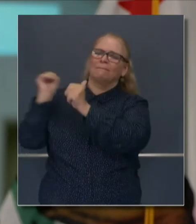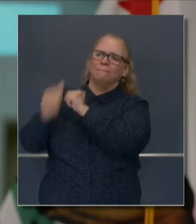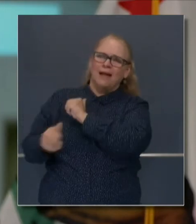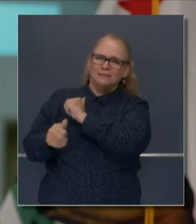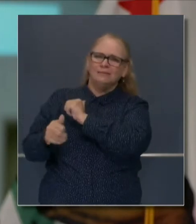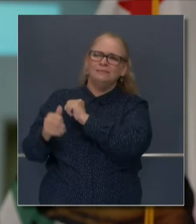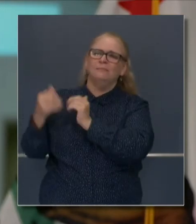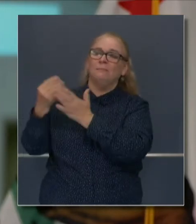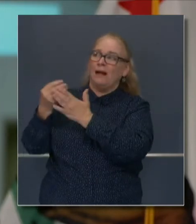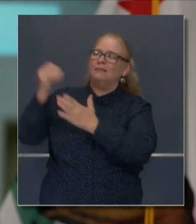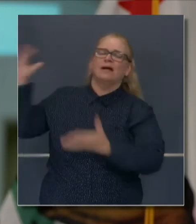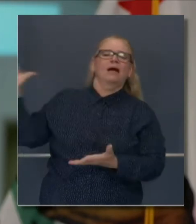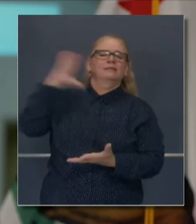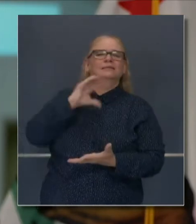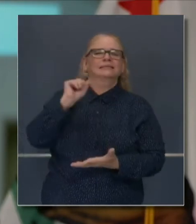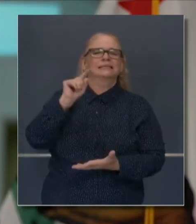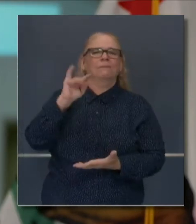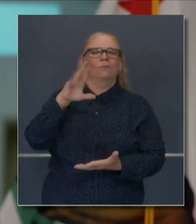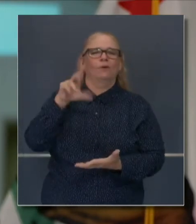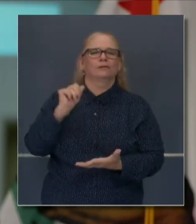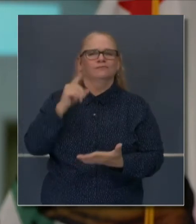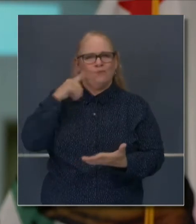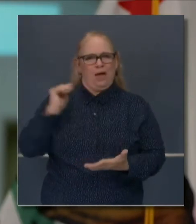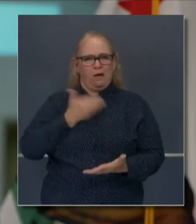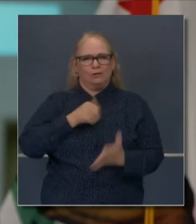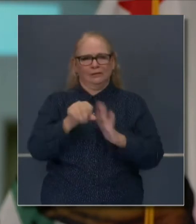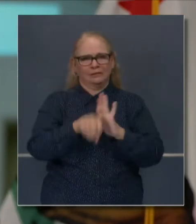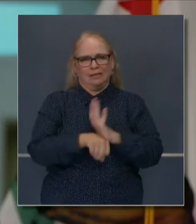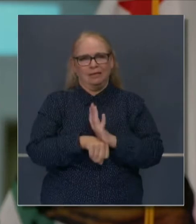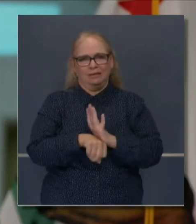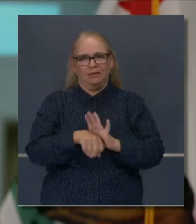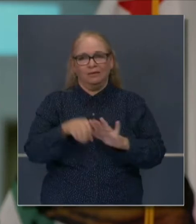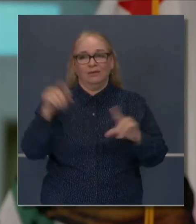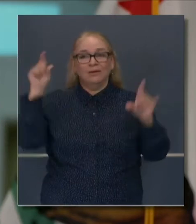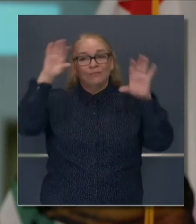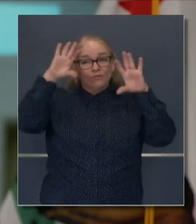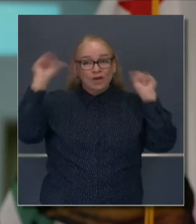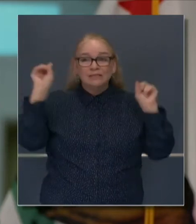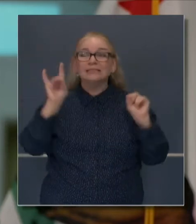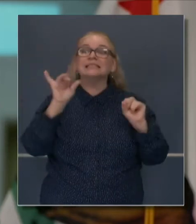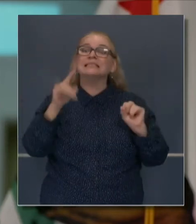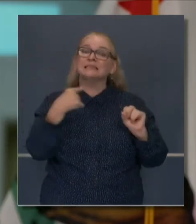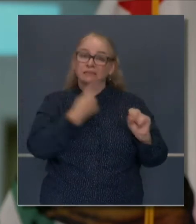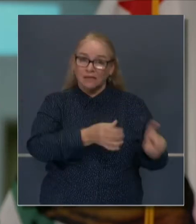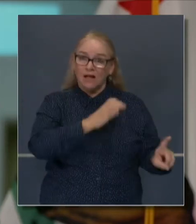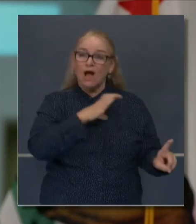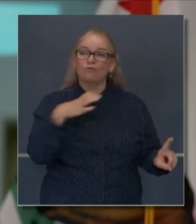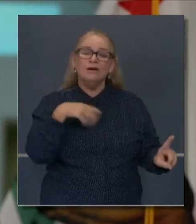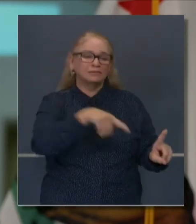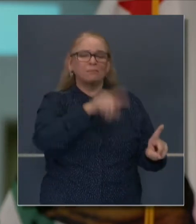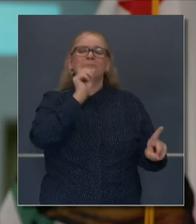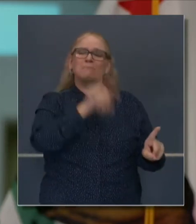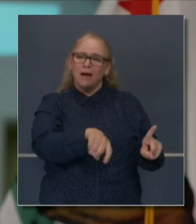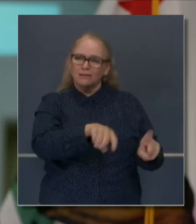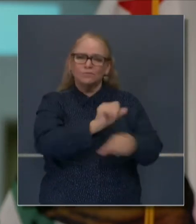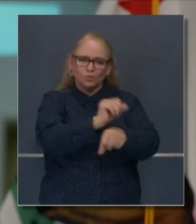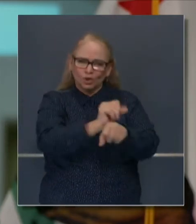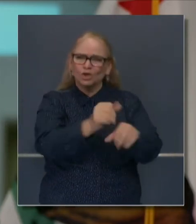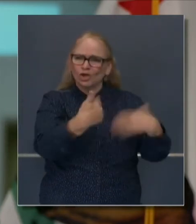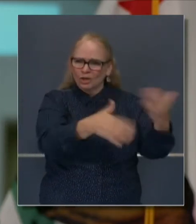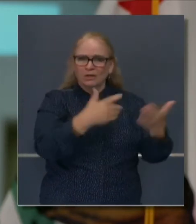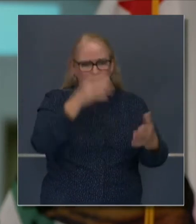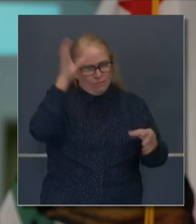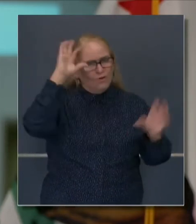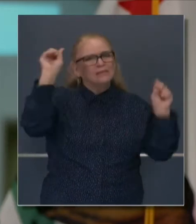few days, the president himself encouraging Congress to get back to work on a stimulus effort. That said, you're correct.